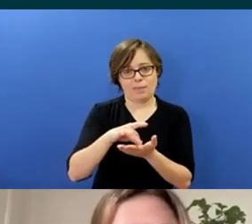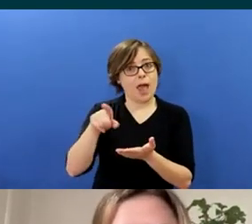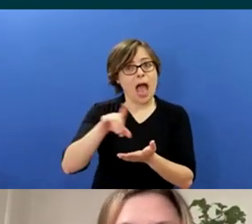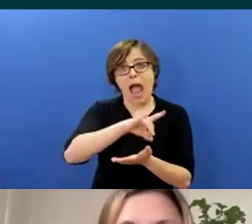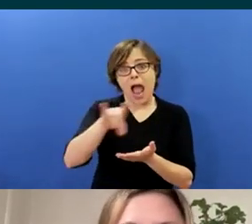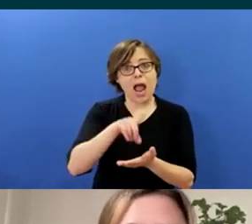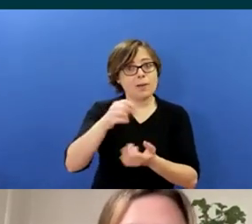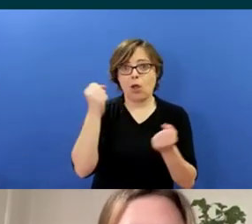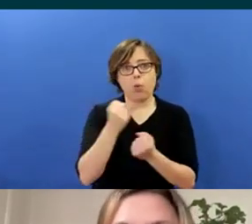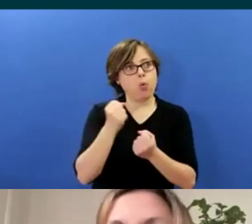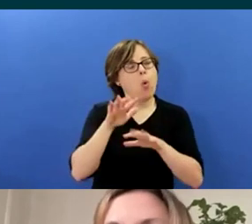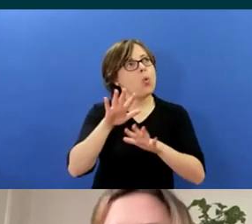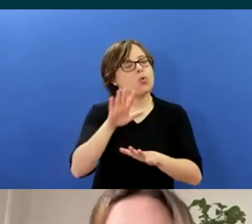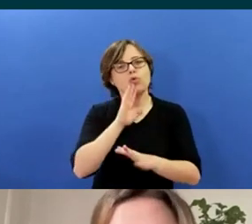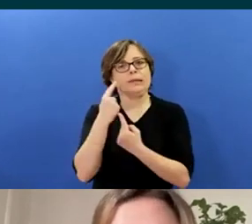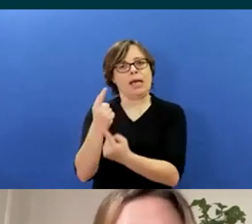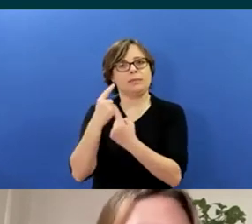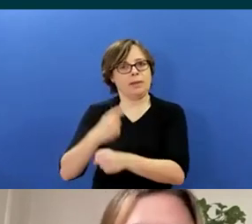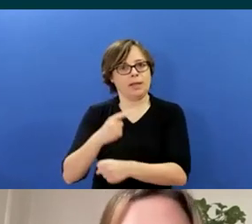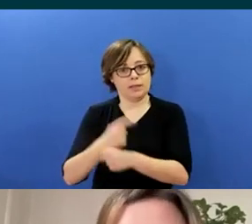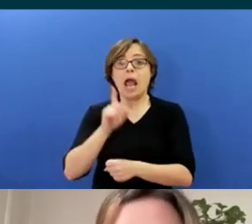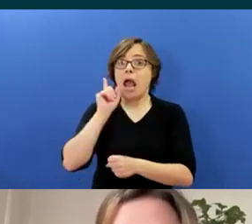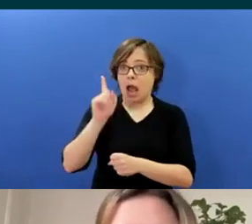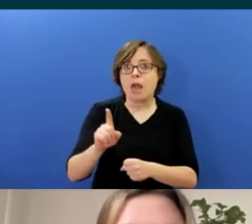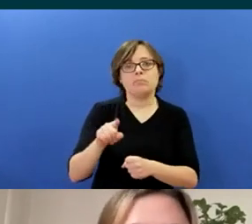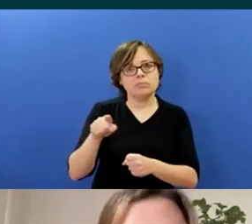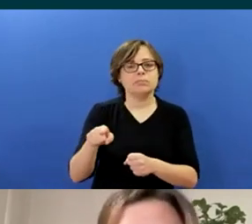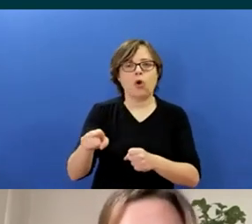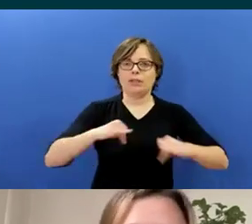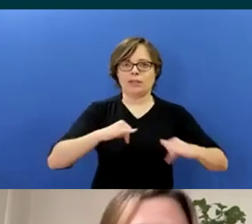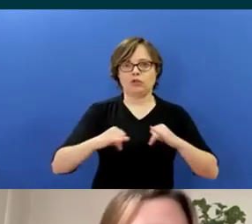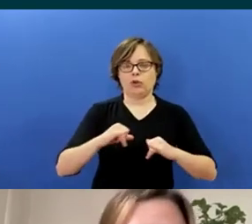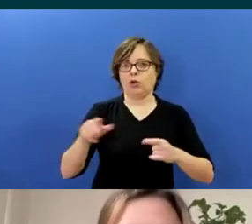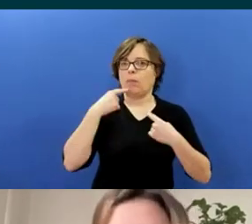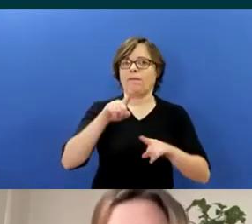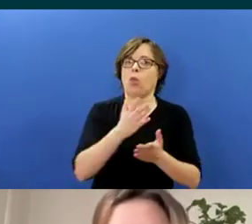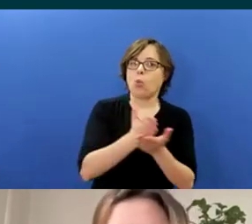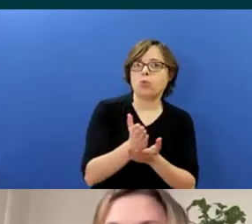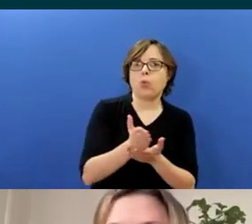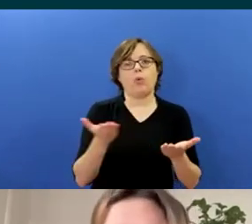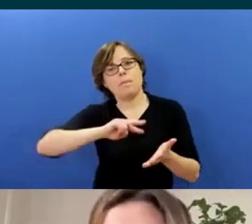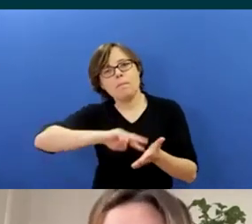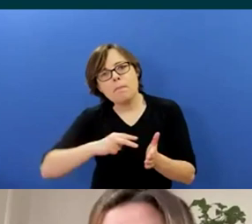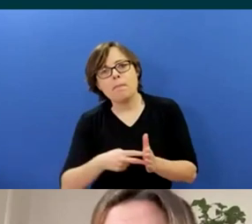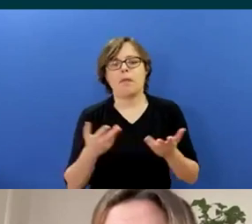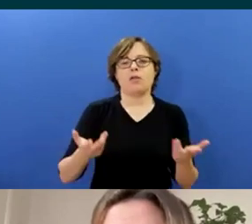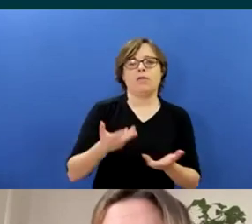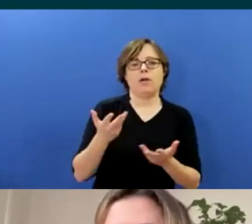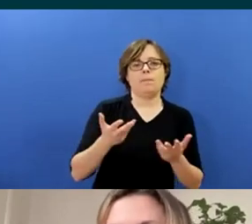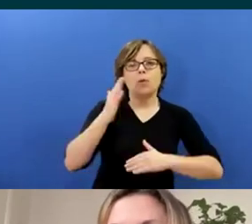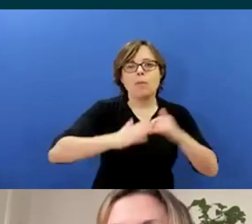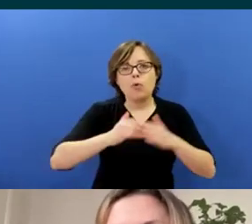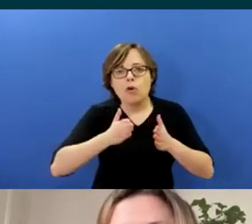community services, urban planning, mobility, and infrastructure, and you mentioned it before, waste